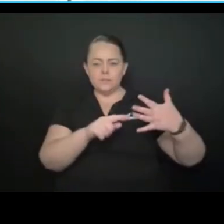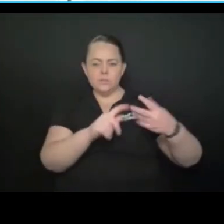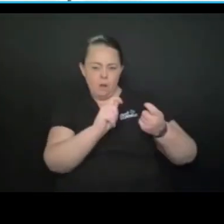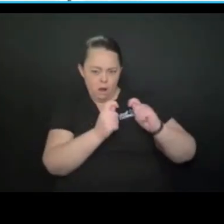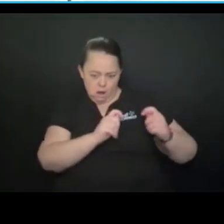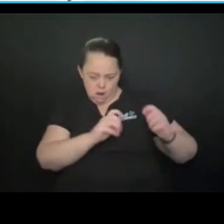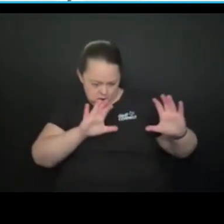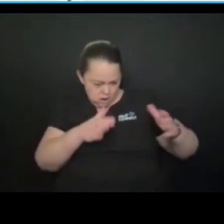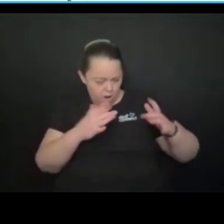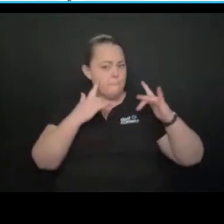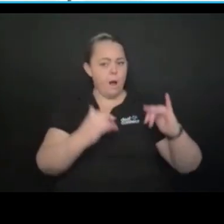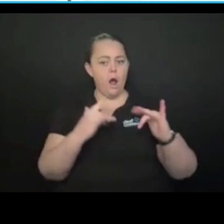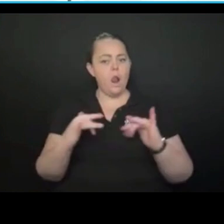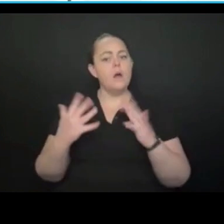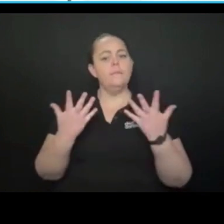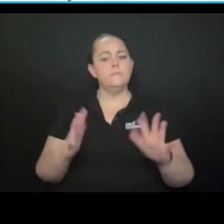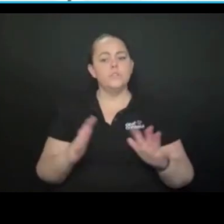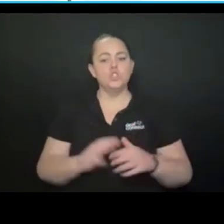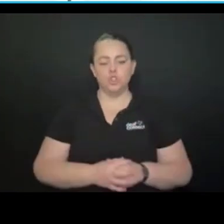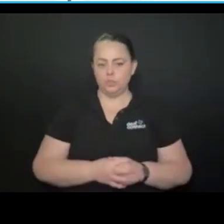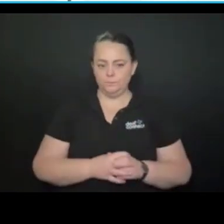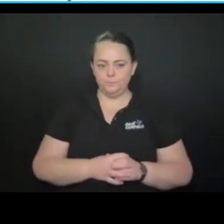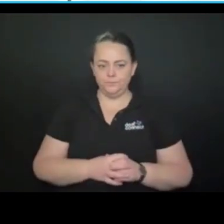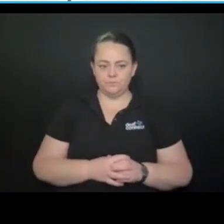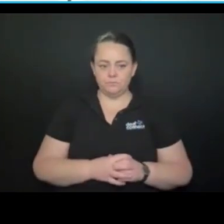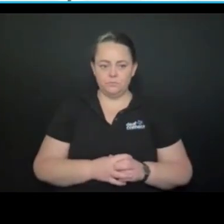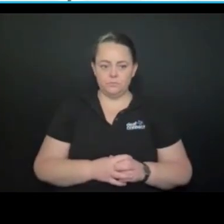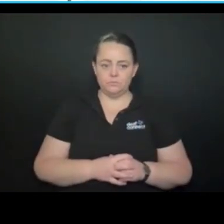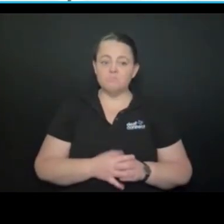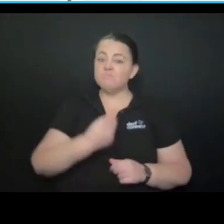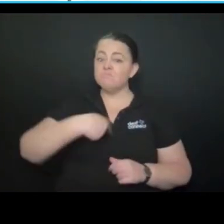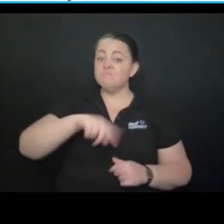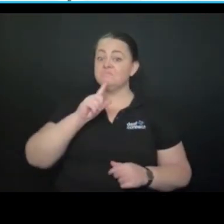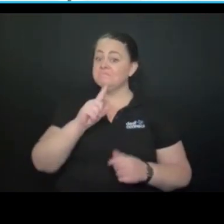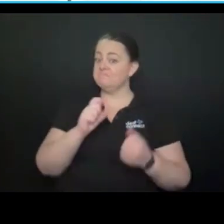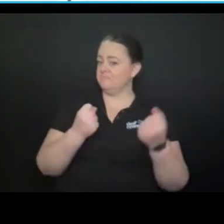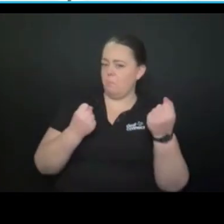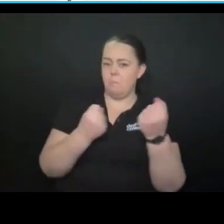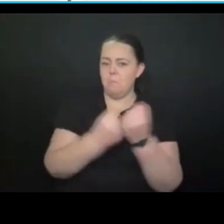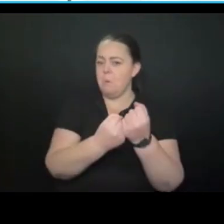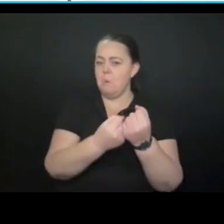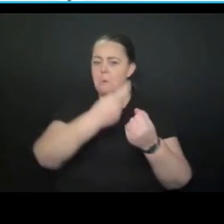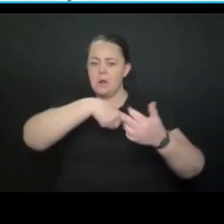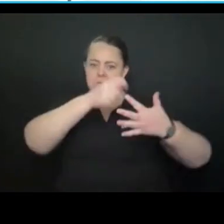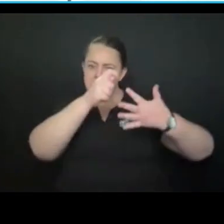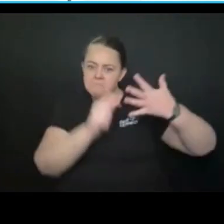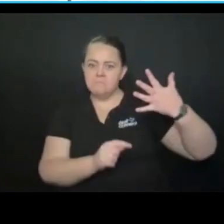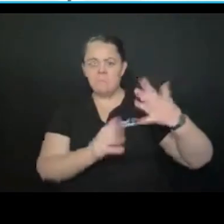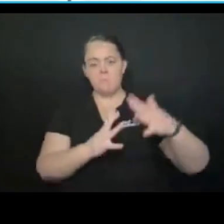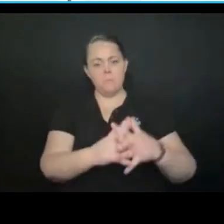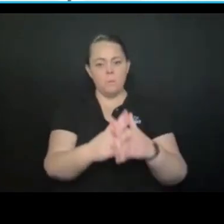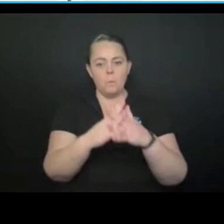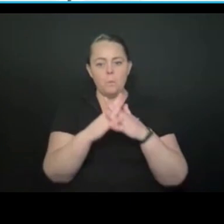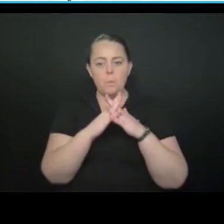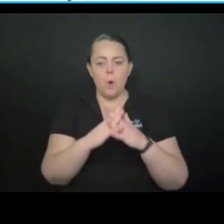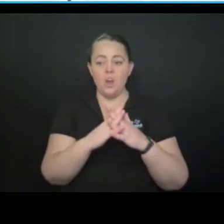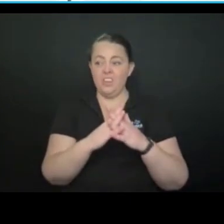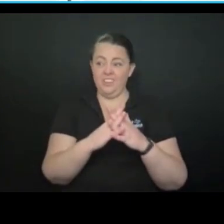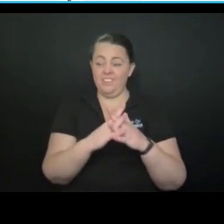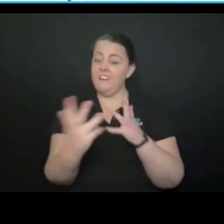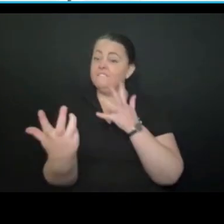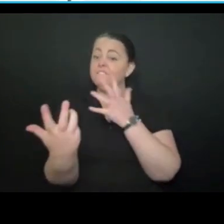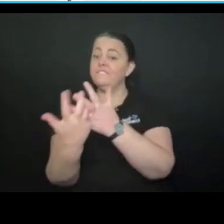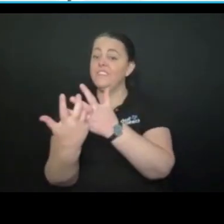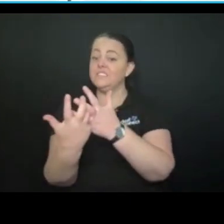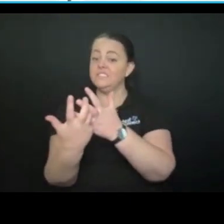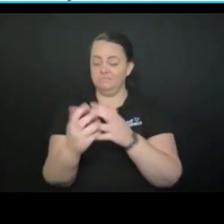So the pilot process provided broad support for these measures and identified that they had appropriate attributes for the QI